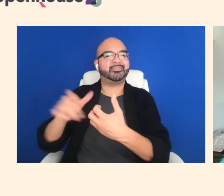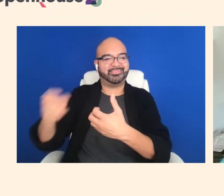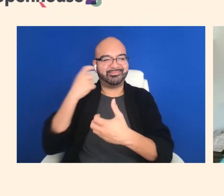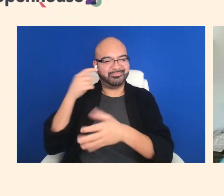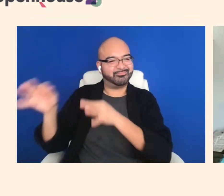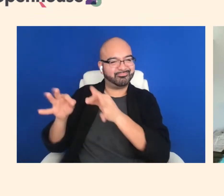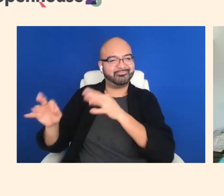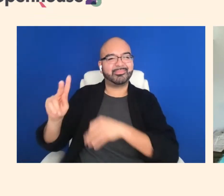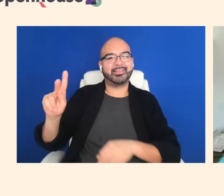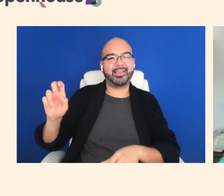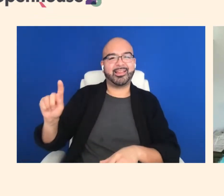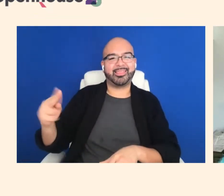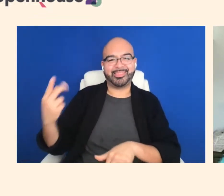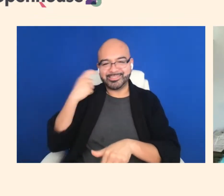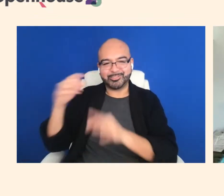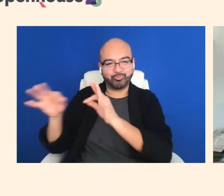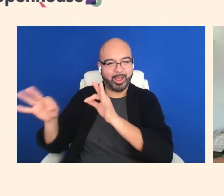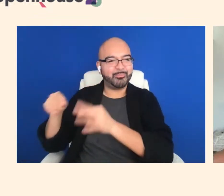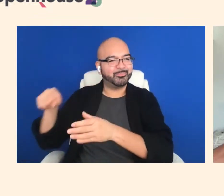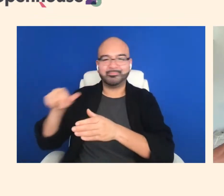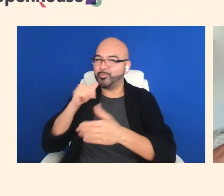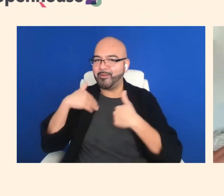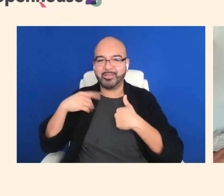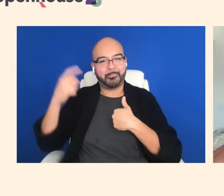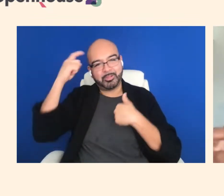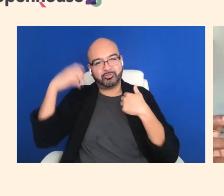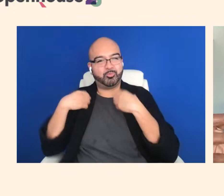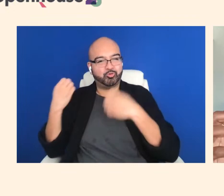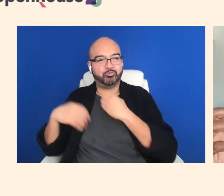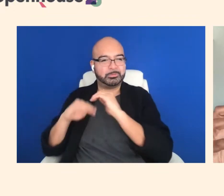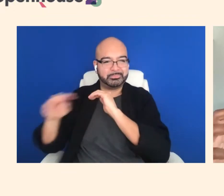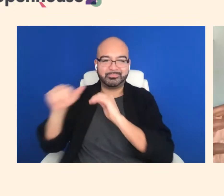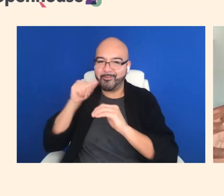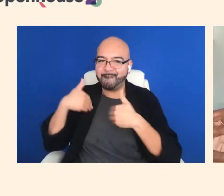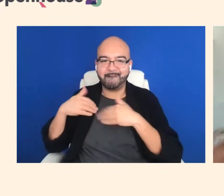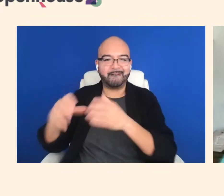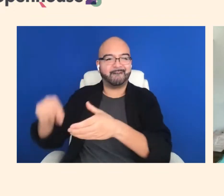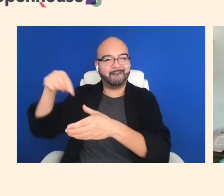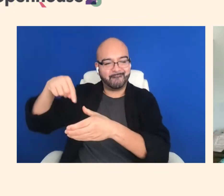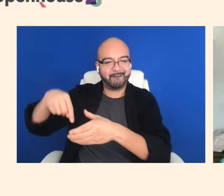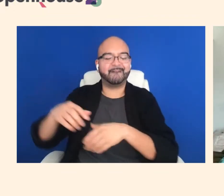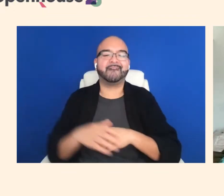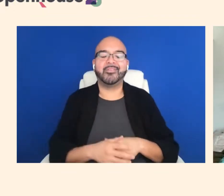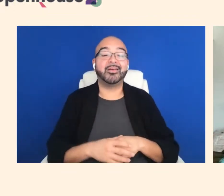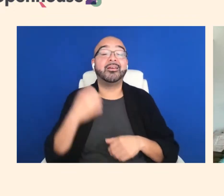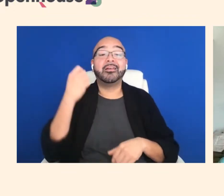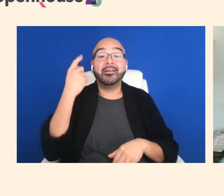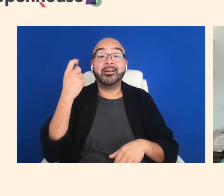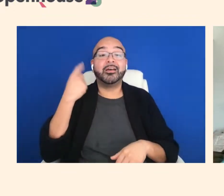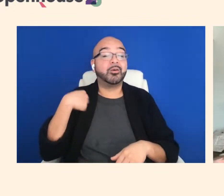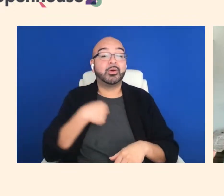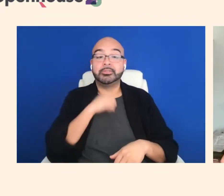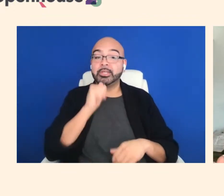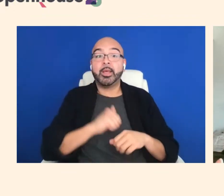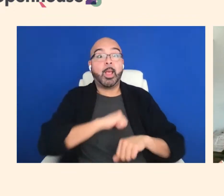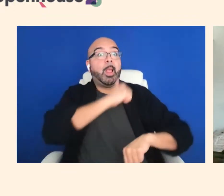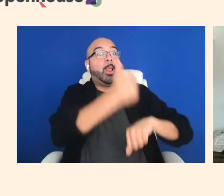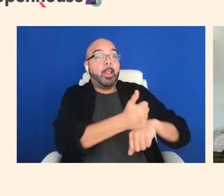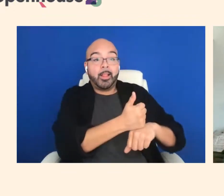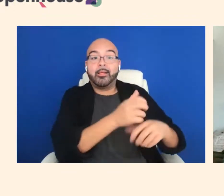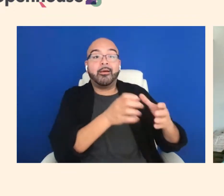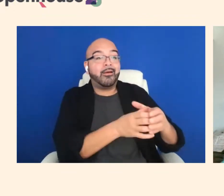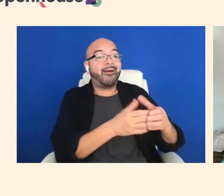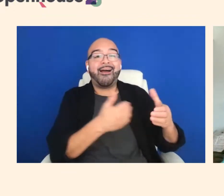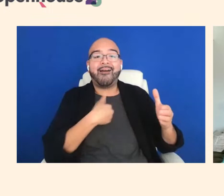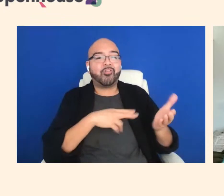here. And so one of the keys was that we didn't start out as sort of like, we didn't have any contract with one